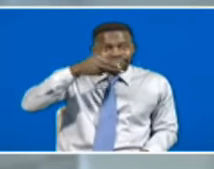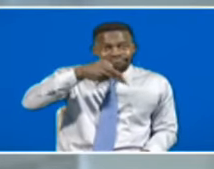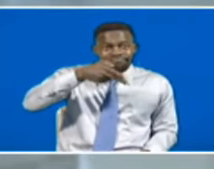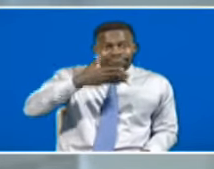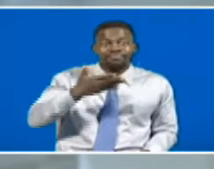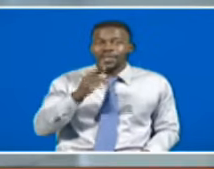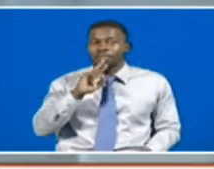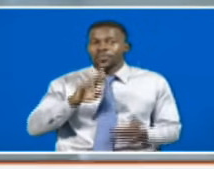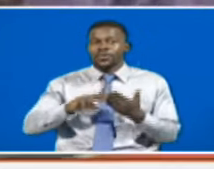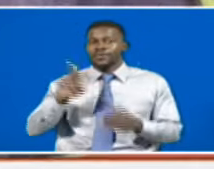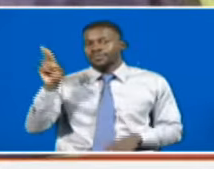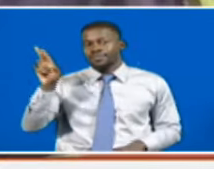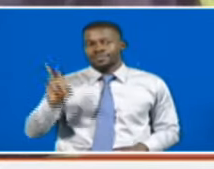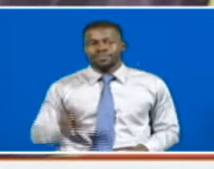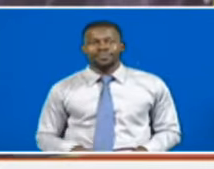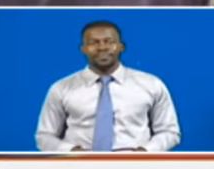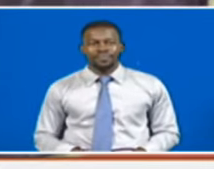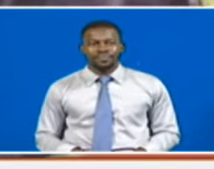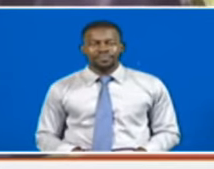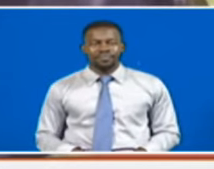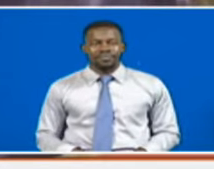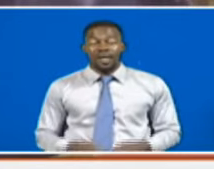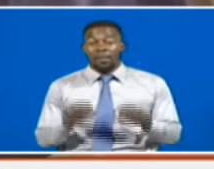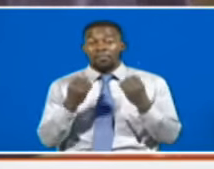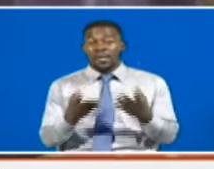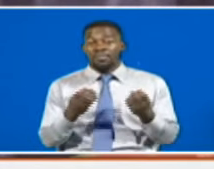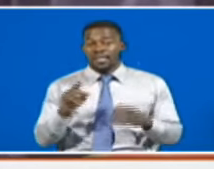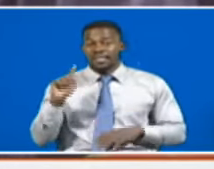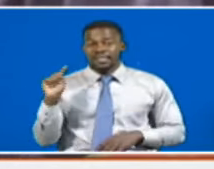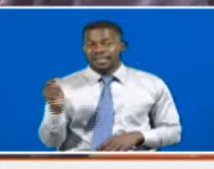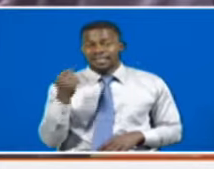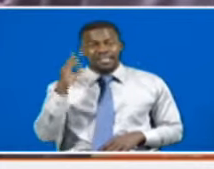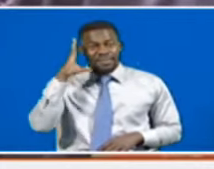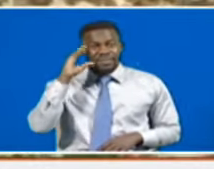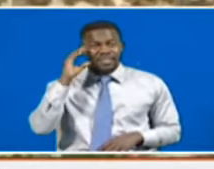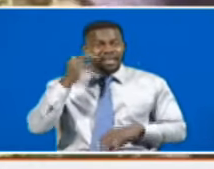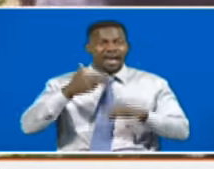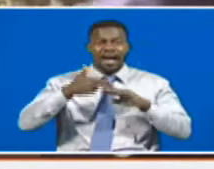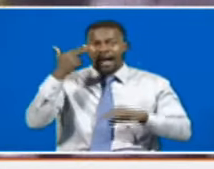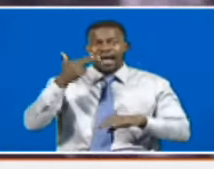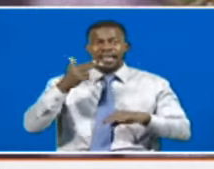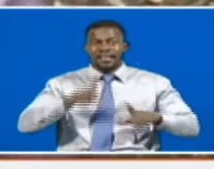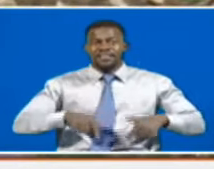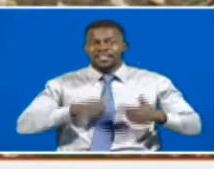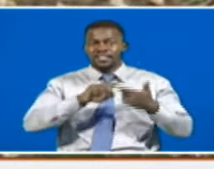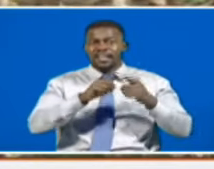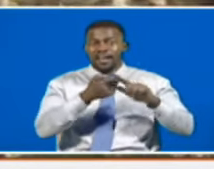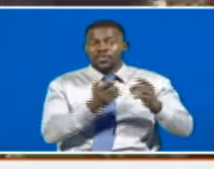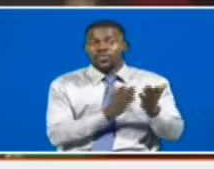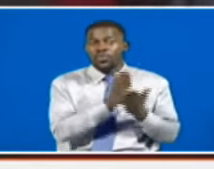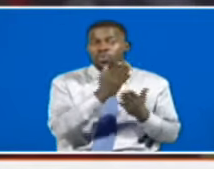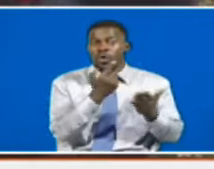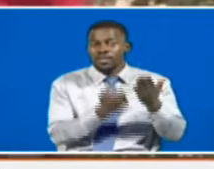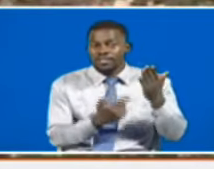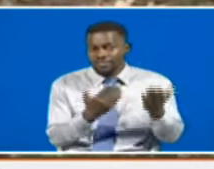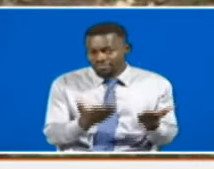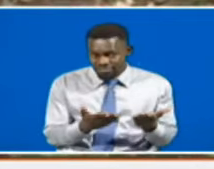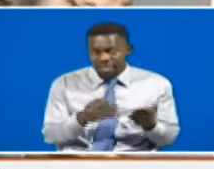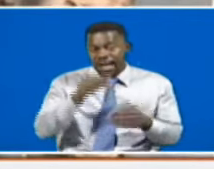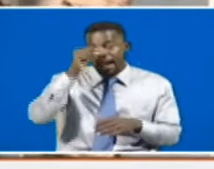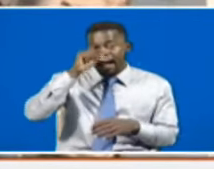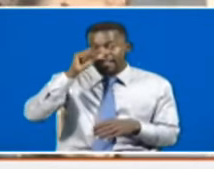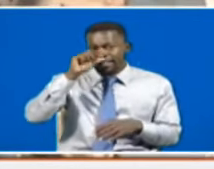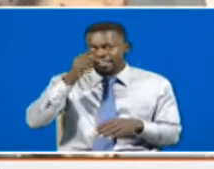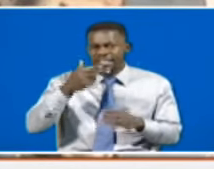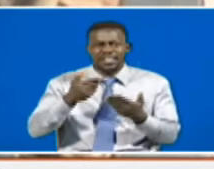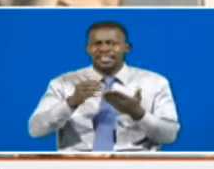report. Kenyans continue to grapple with the increasing cost of cooking fuel, notably the liquid petroleum gas, even as the